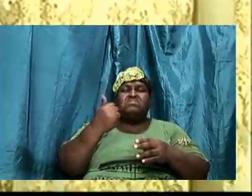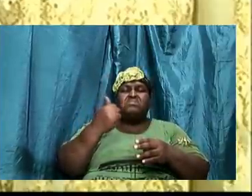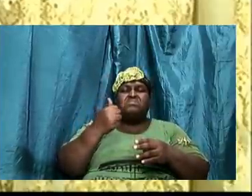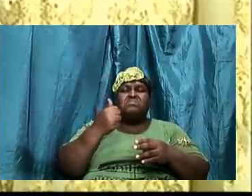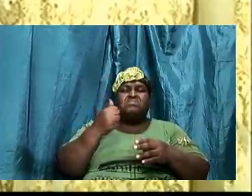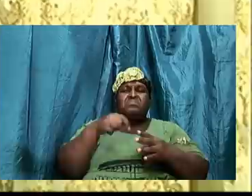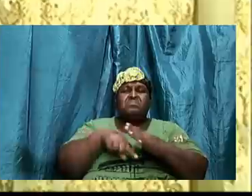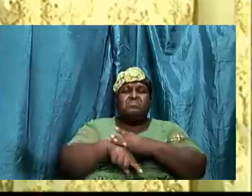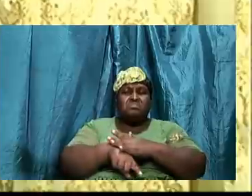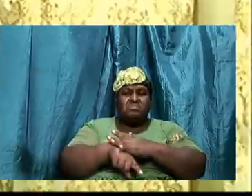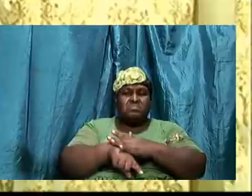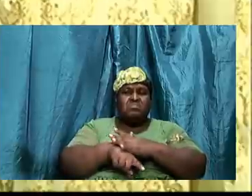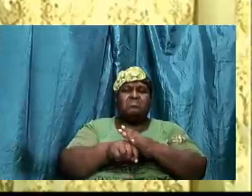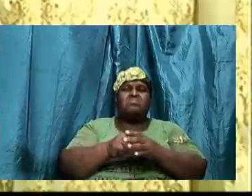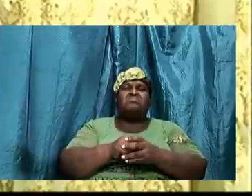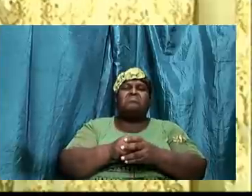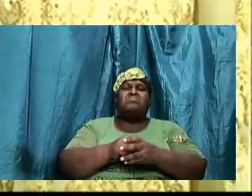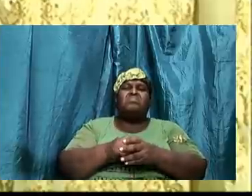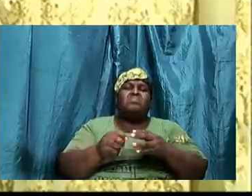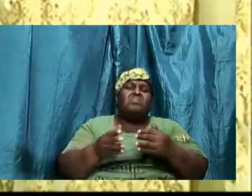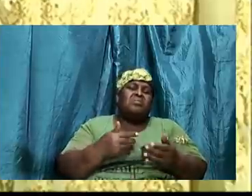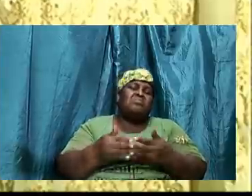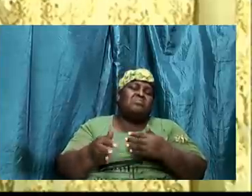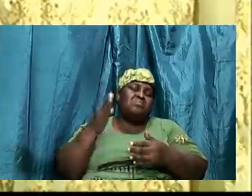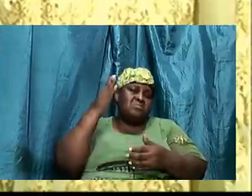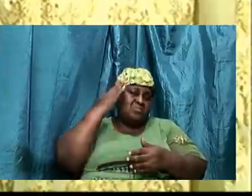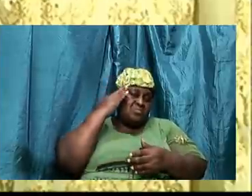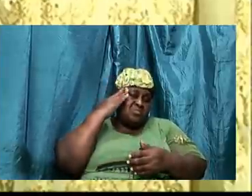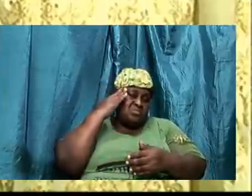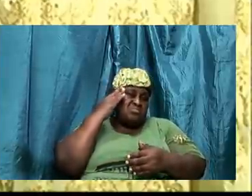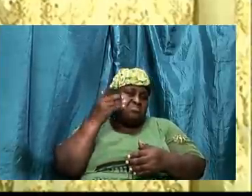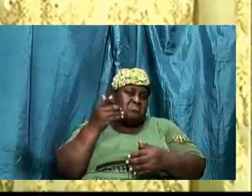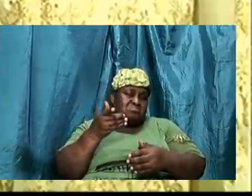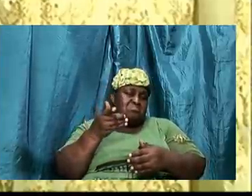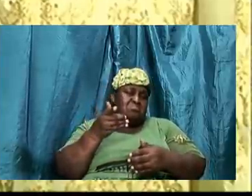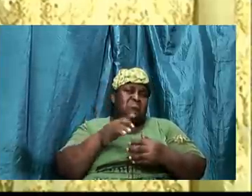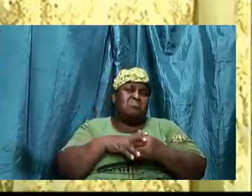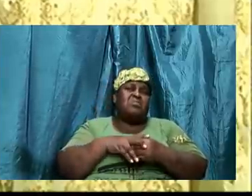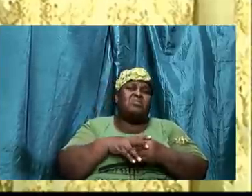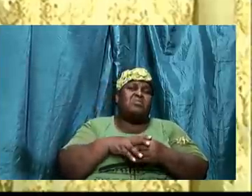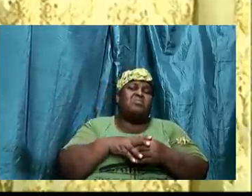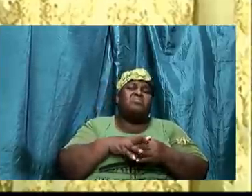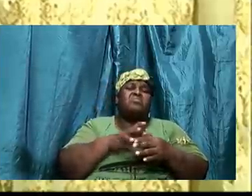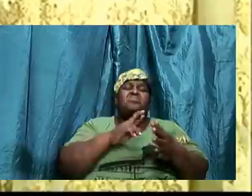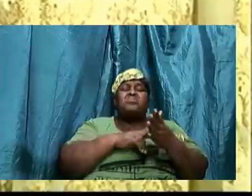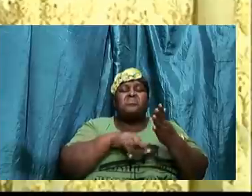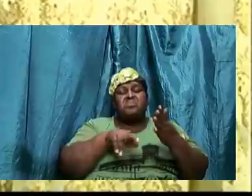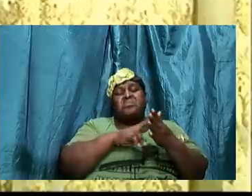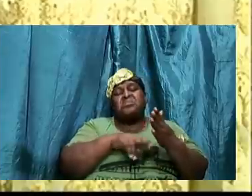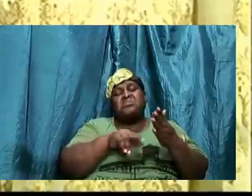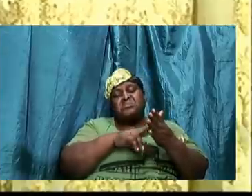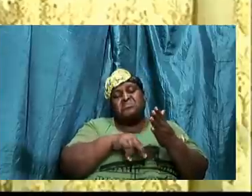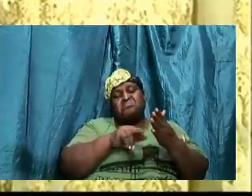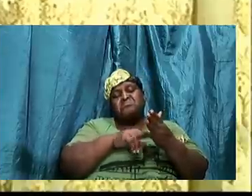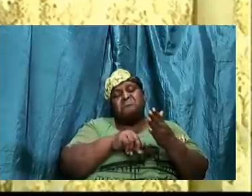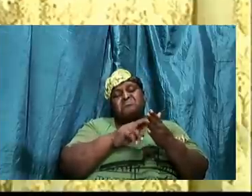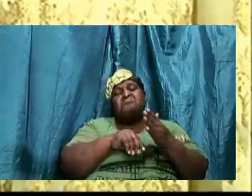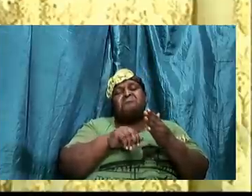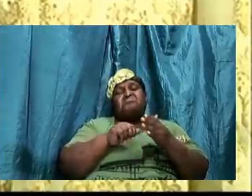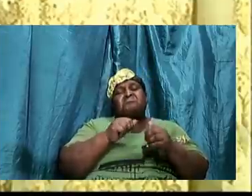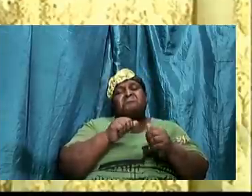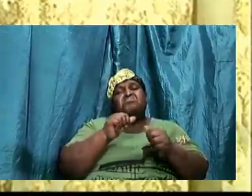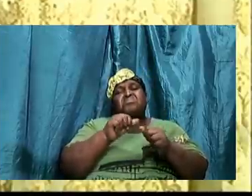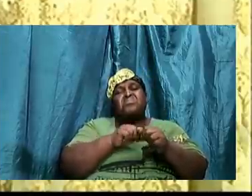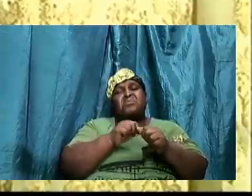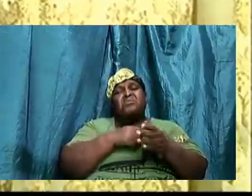And by now, probably you would have known it because we have read it almost every week.